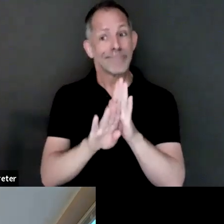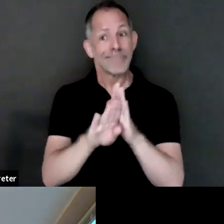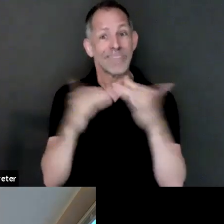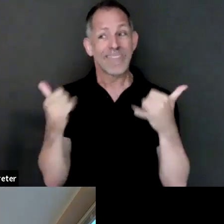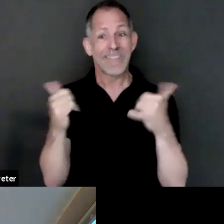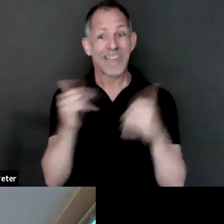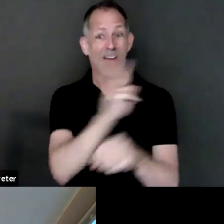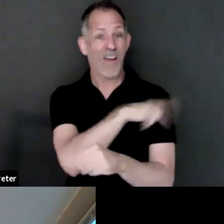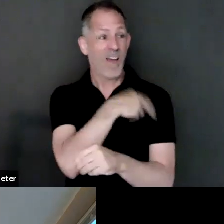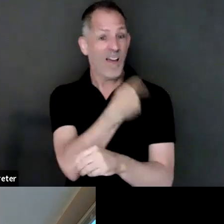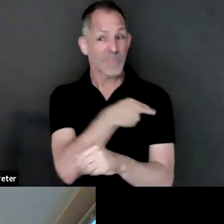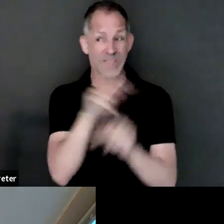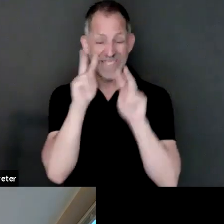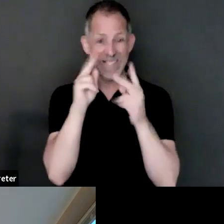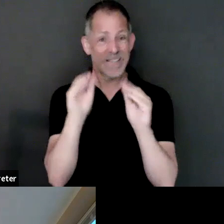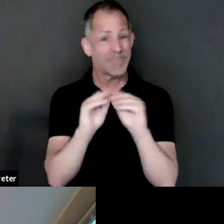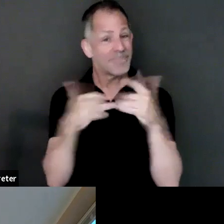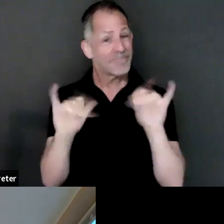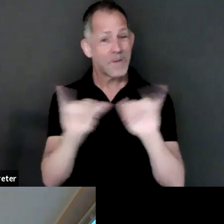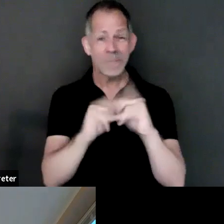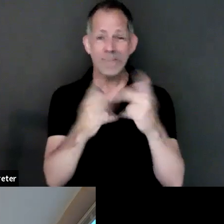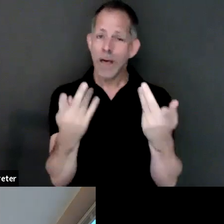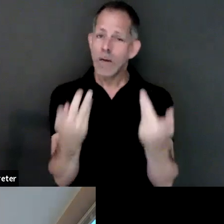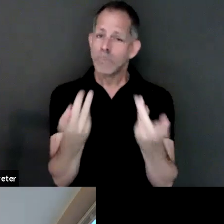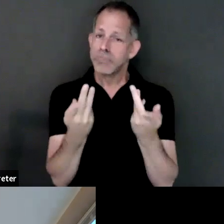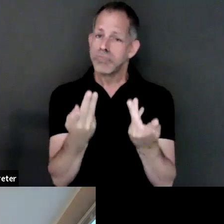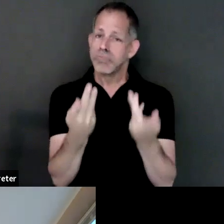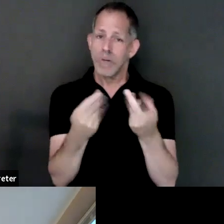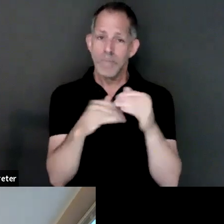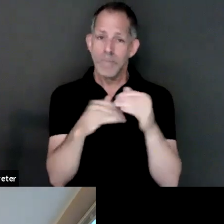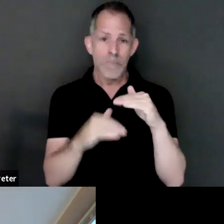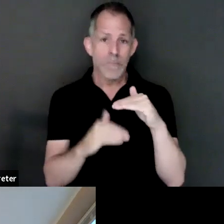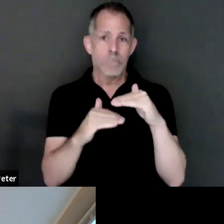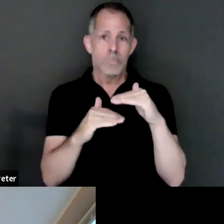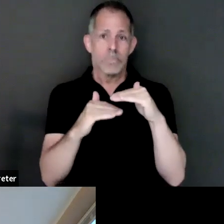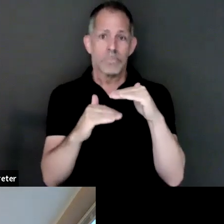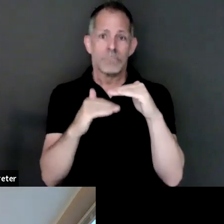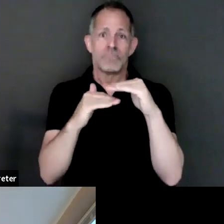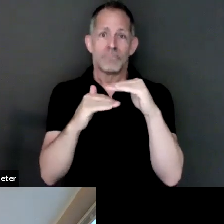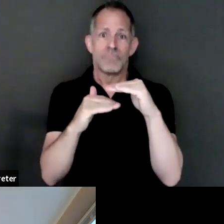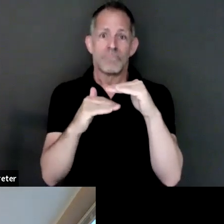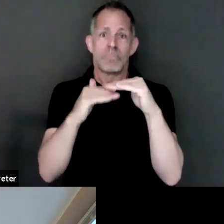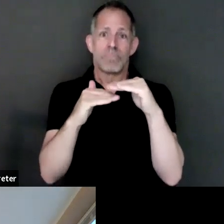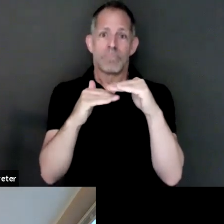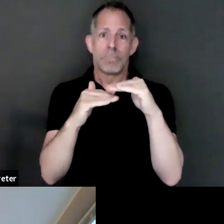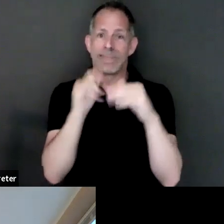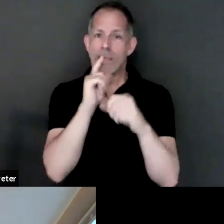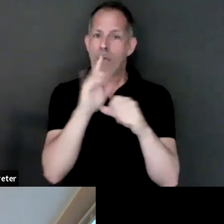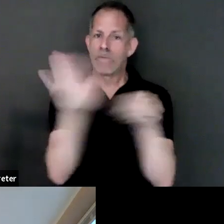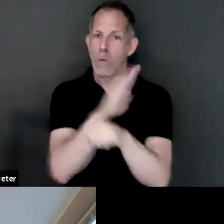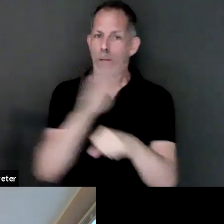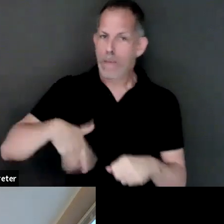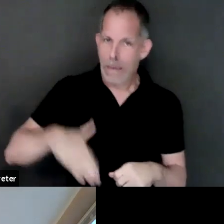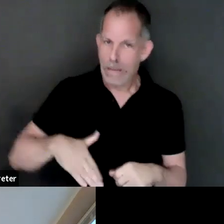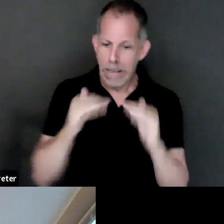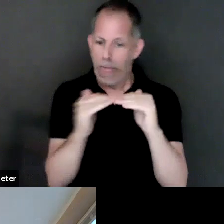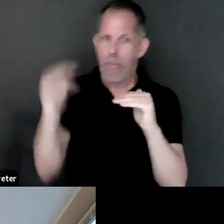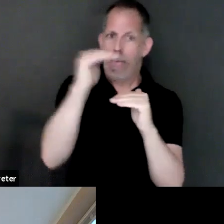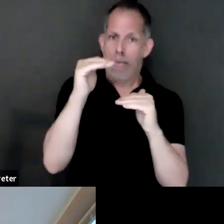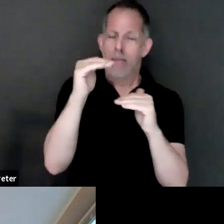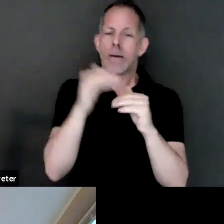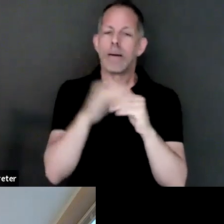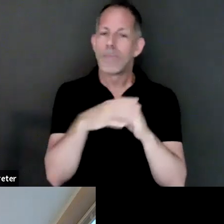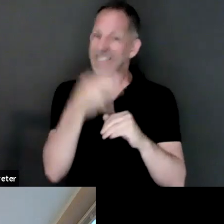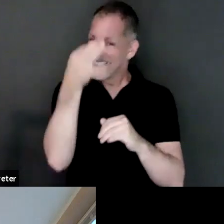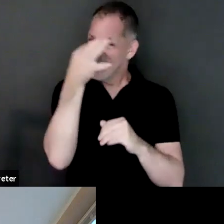but we aren't quite to the breaking point yet, but it's dangerously close. So we still know two things are